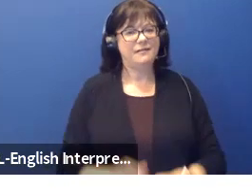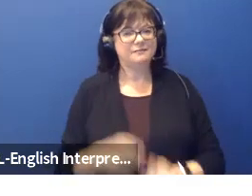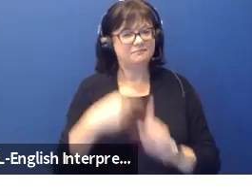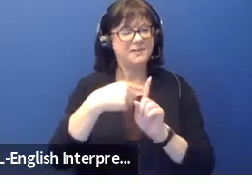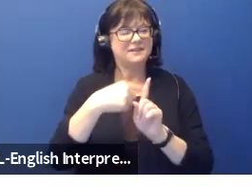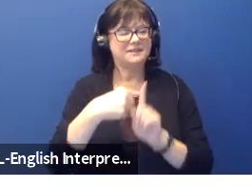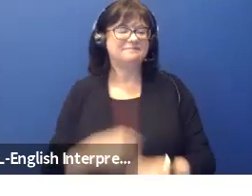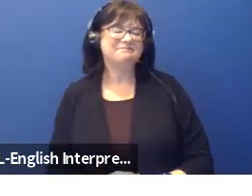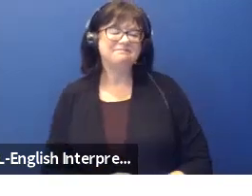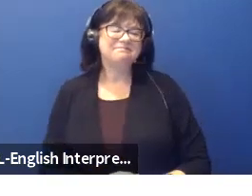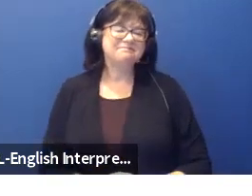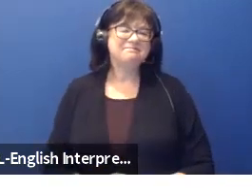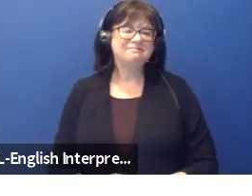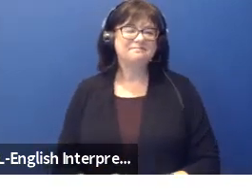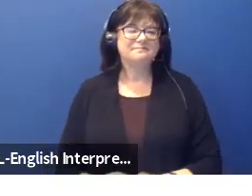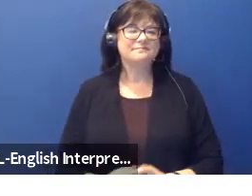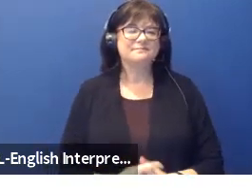bonus that comes out of some of our sessions.